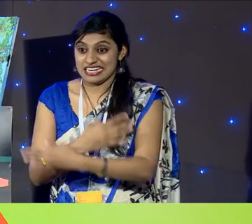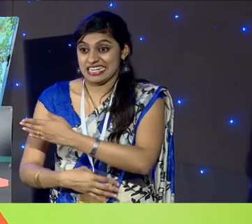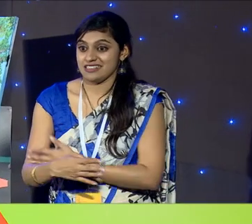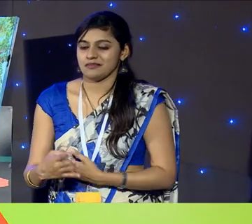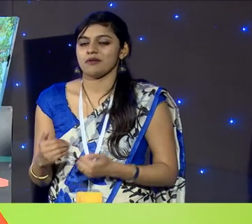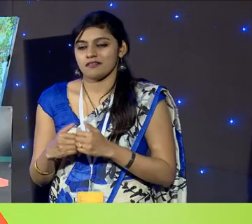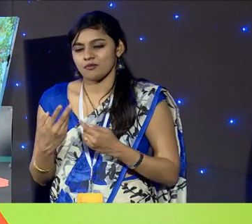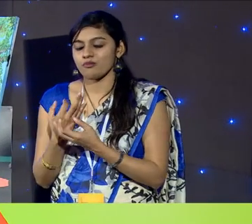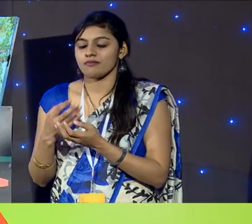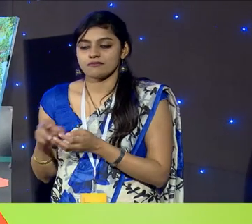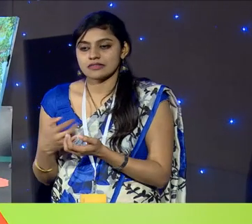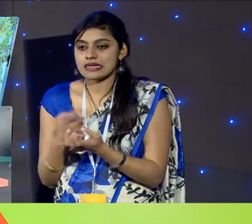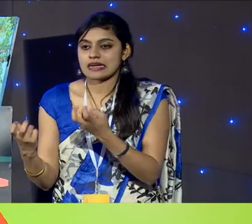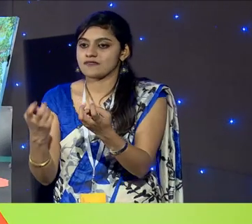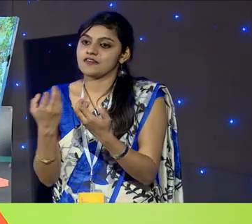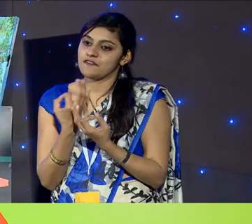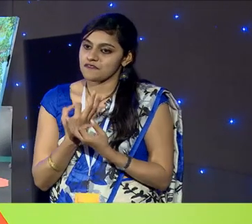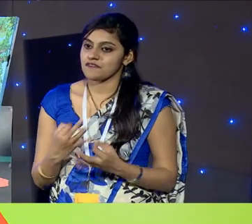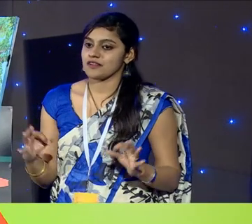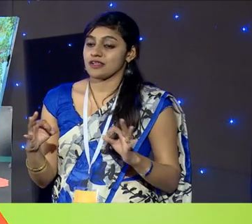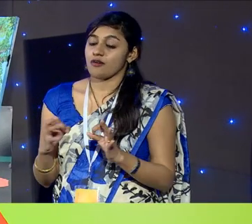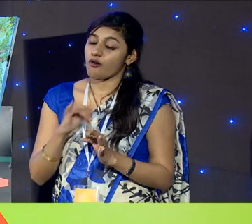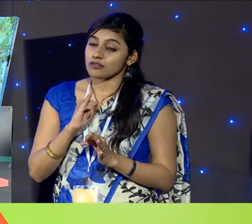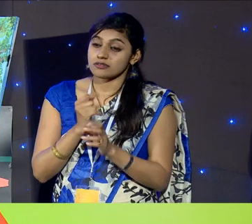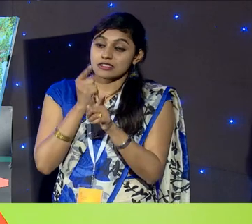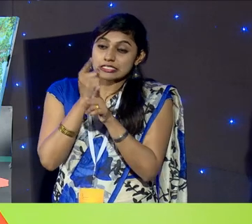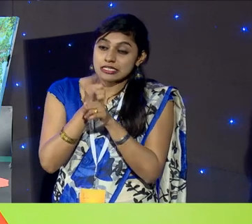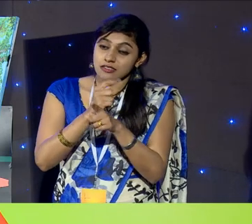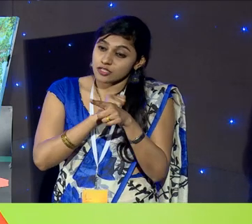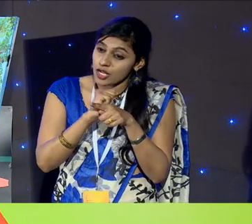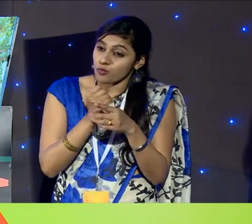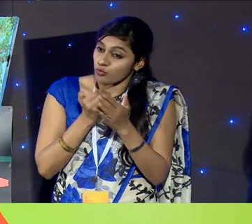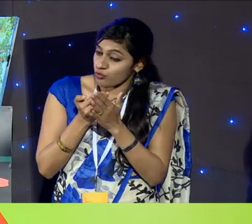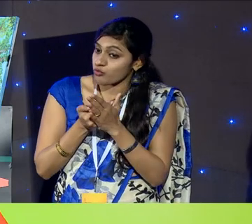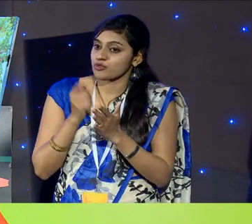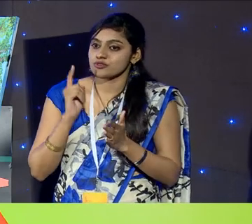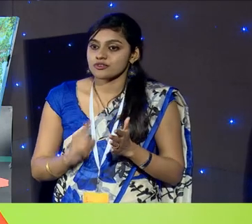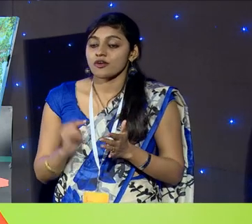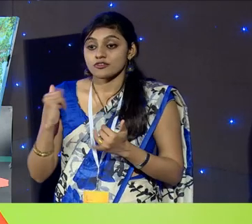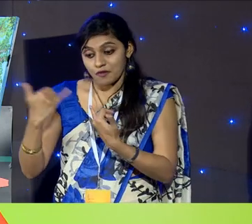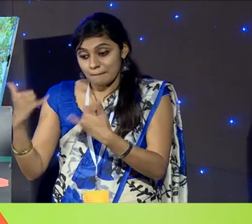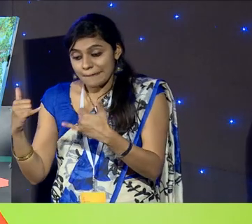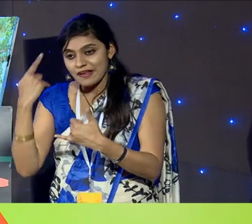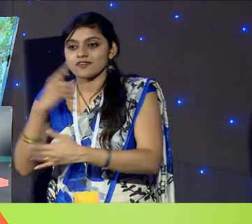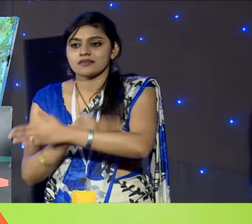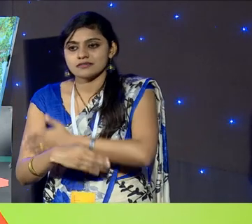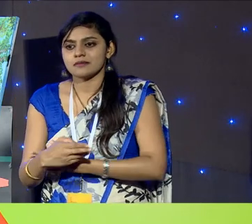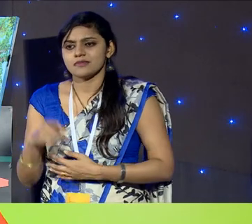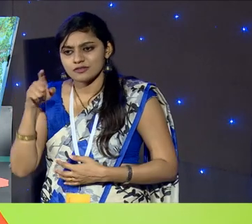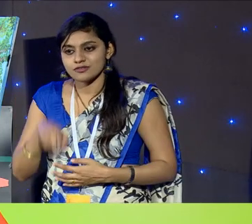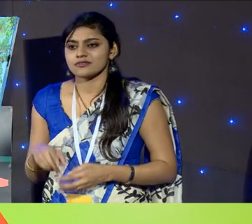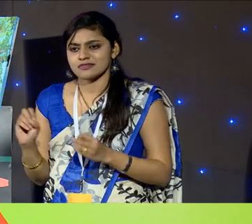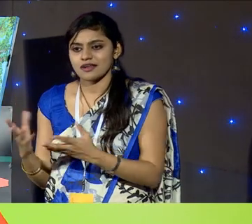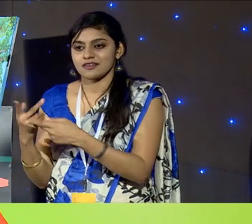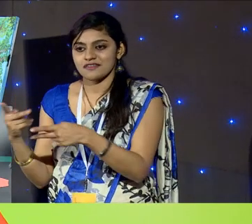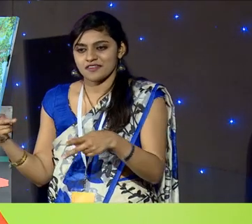to be eradicated. Teachers' training is very, very essential. And inclusive peer group learning also helps a lot.